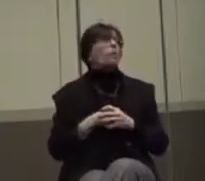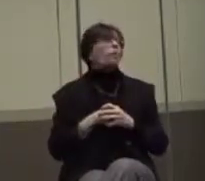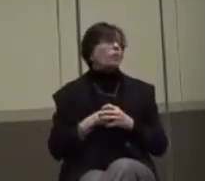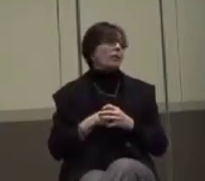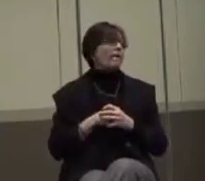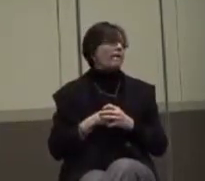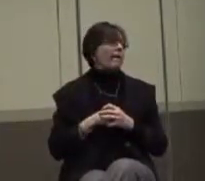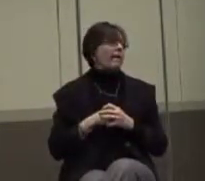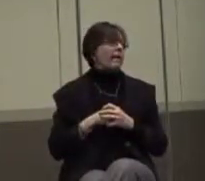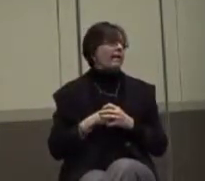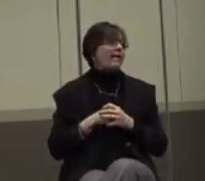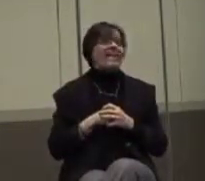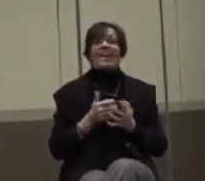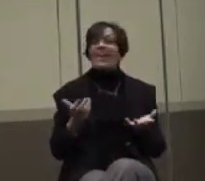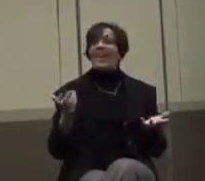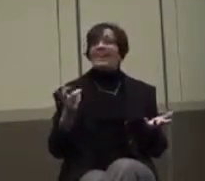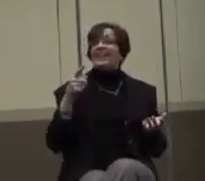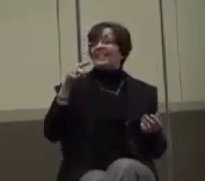Anybody care?